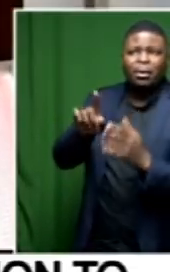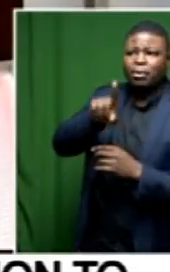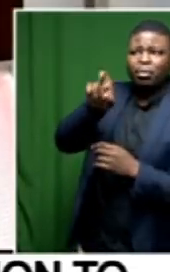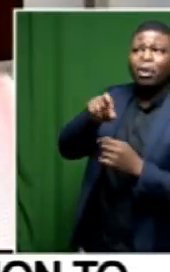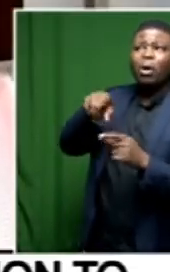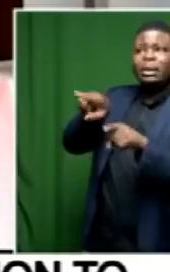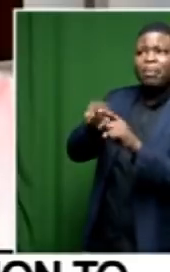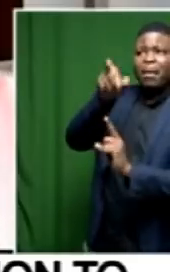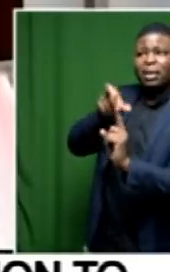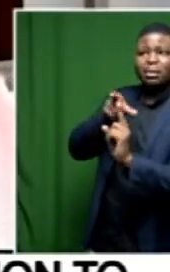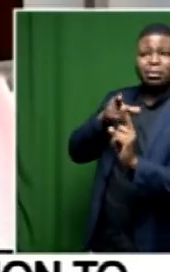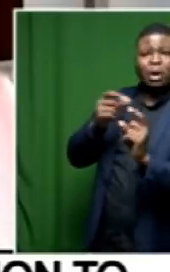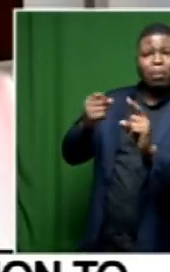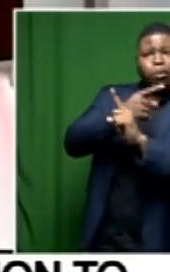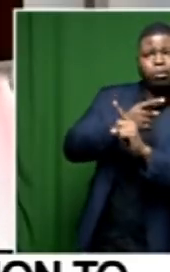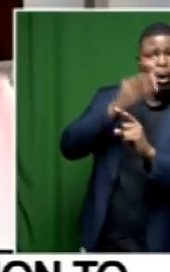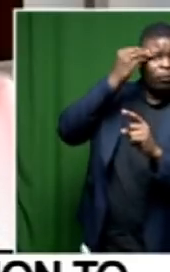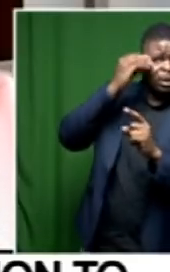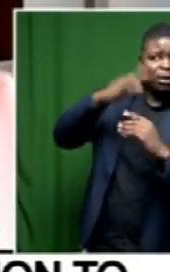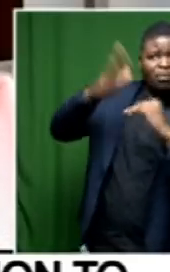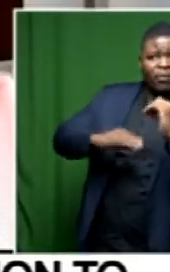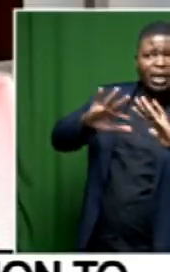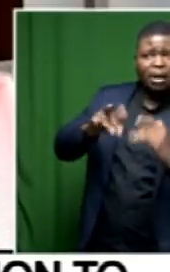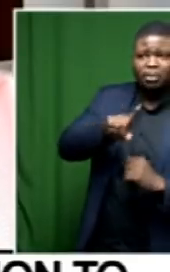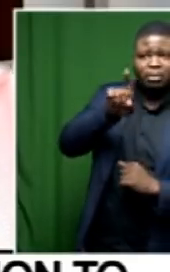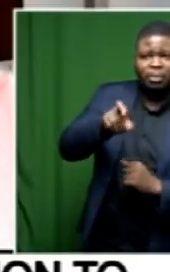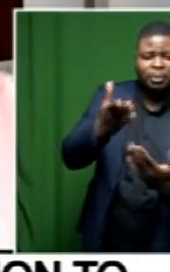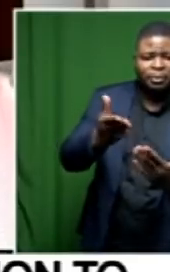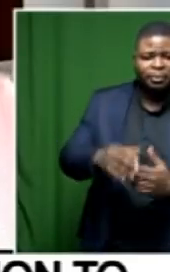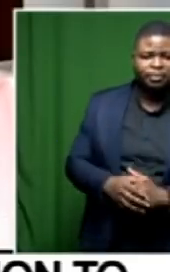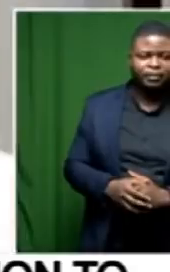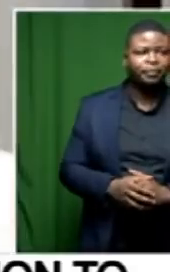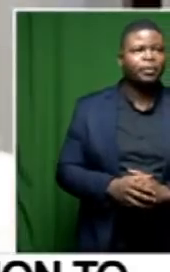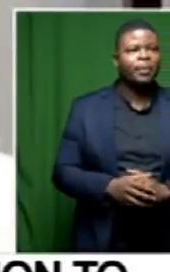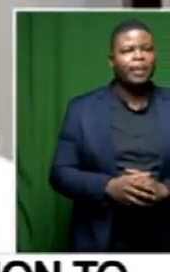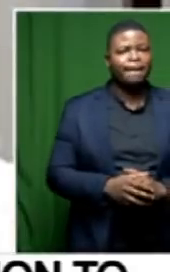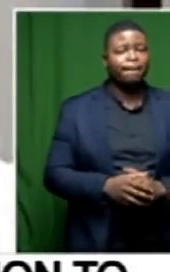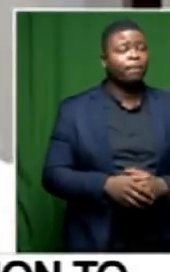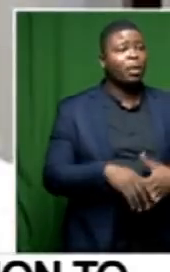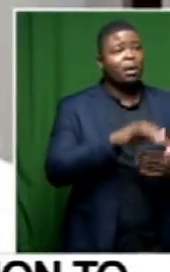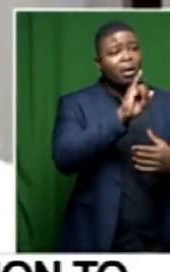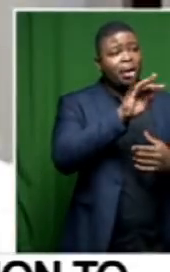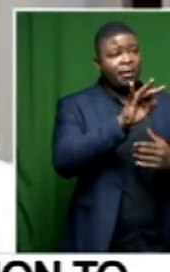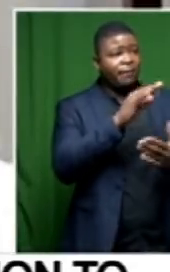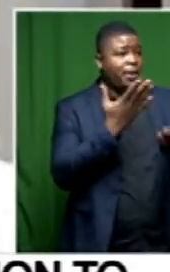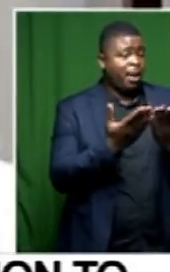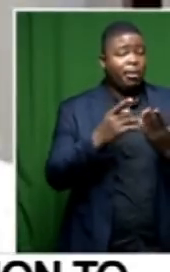I will speculate on this issue and use myself an example. If in terms of the